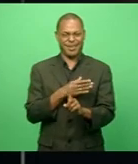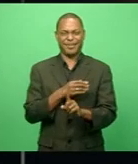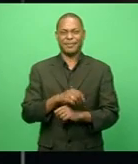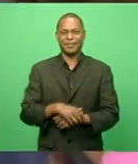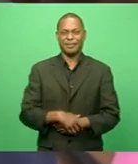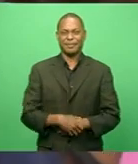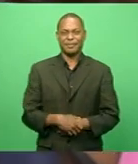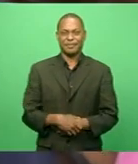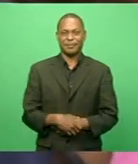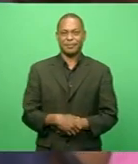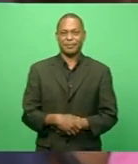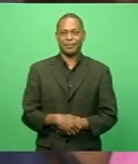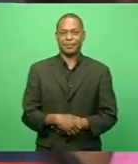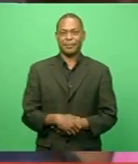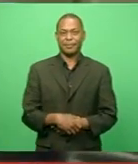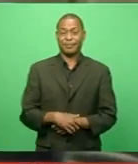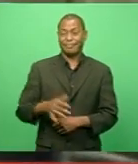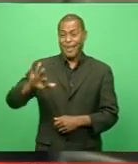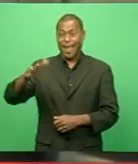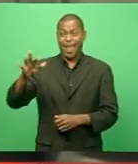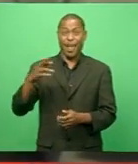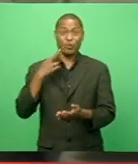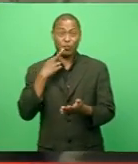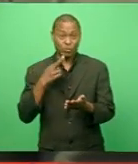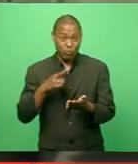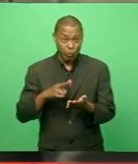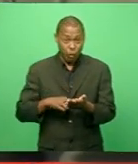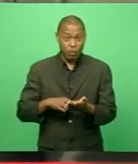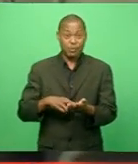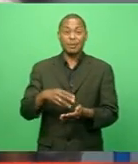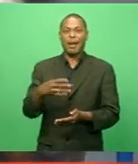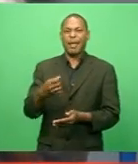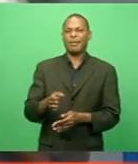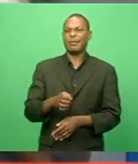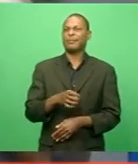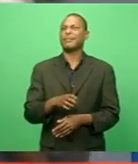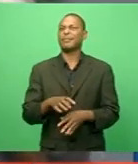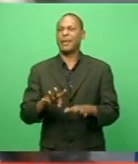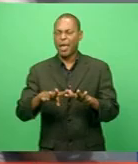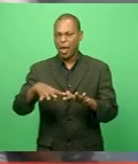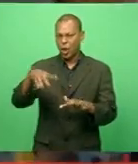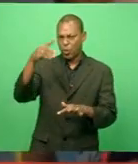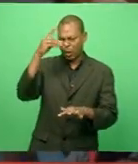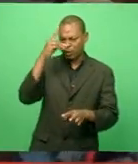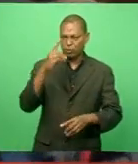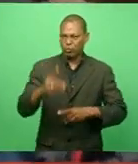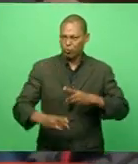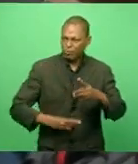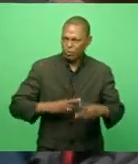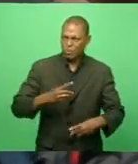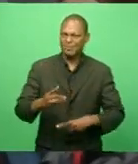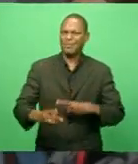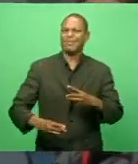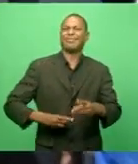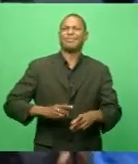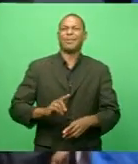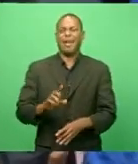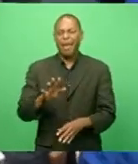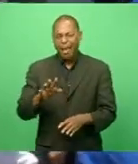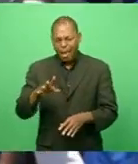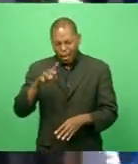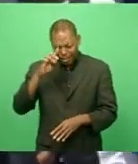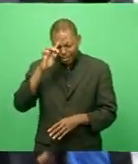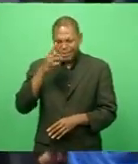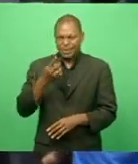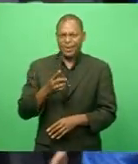has more. The draft report reveals that although the Education Ministry's processes and policies on bullying are understood, they